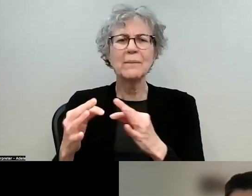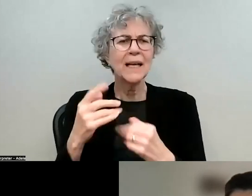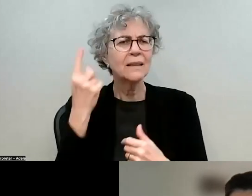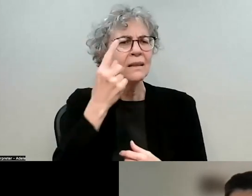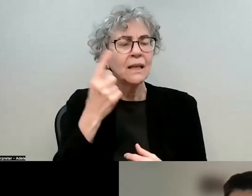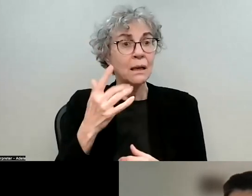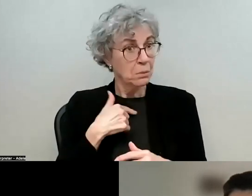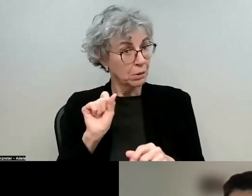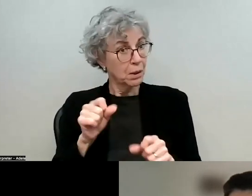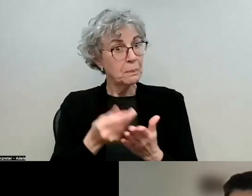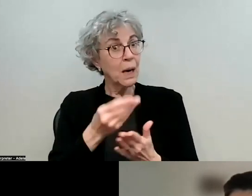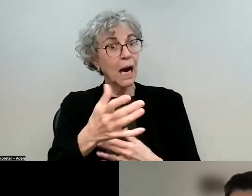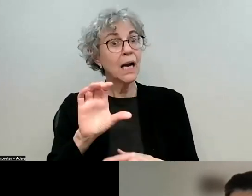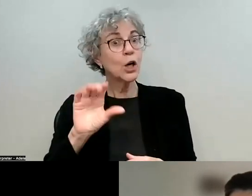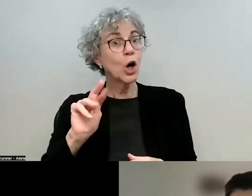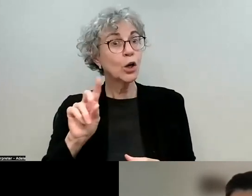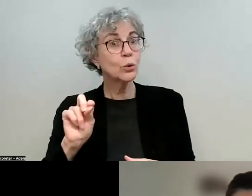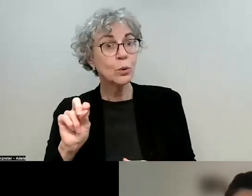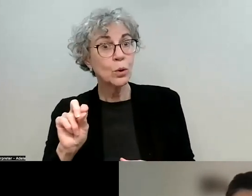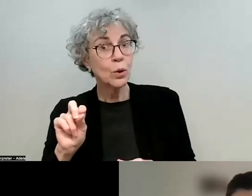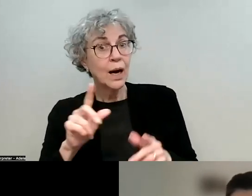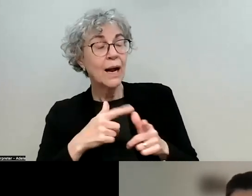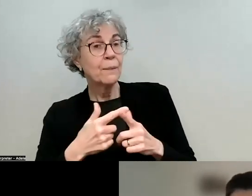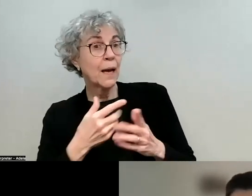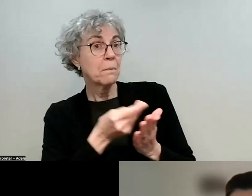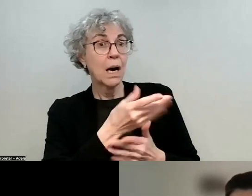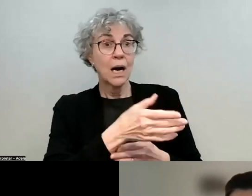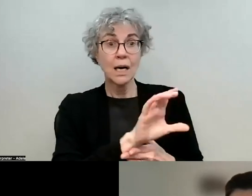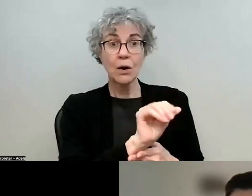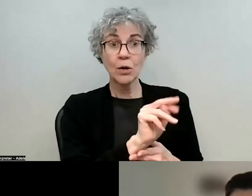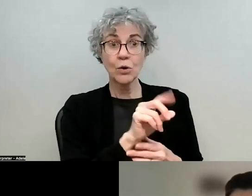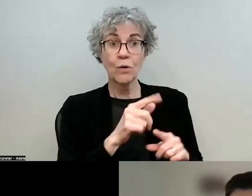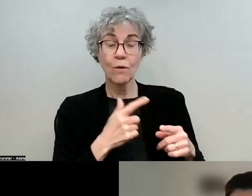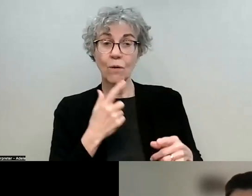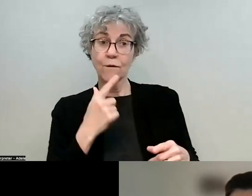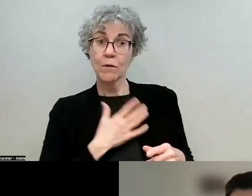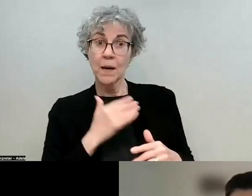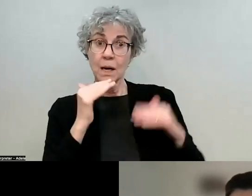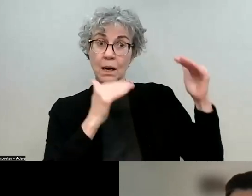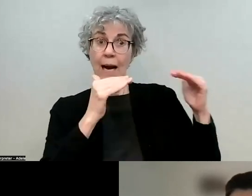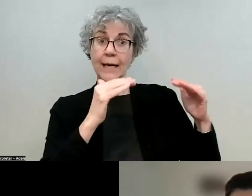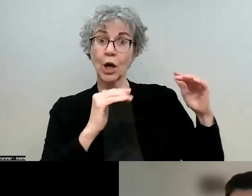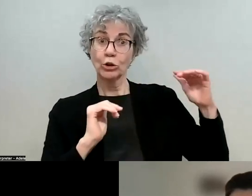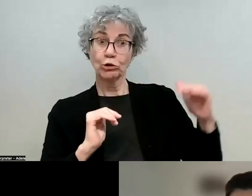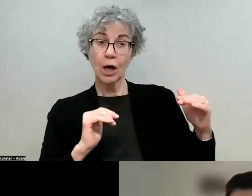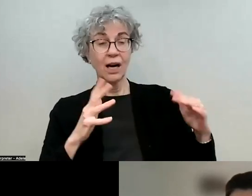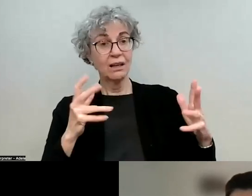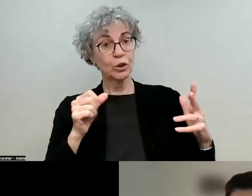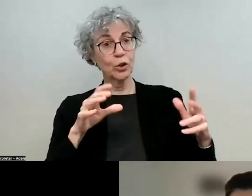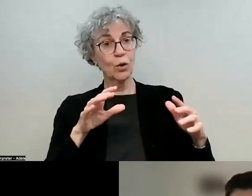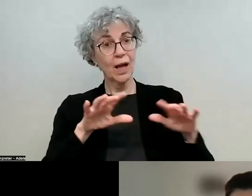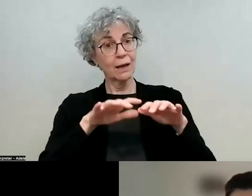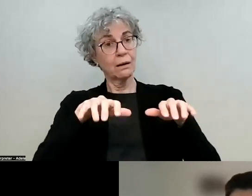condo and then buy a condo for my adult child so that I know we might grow up age